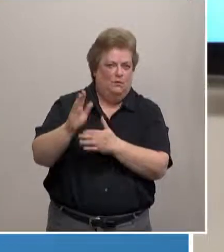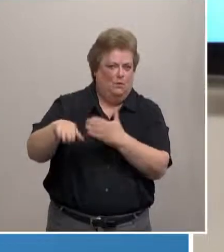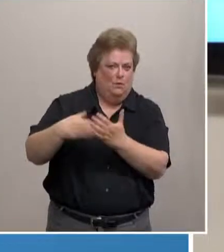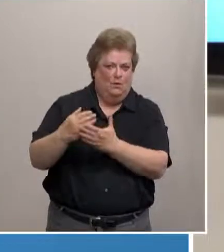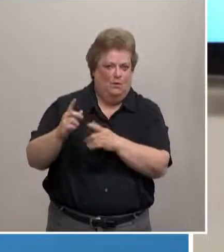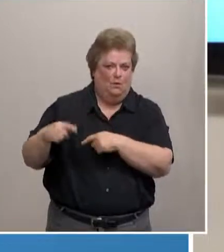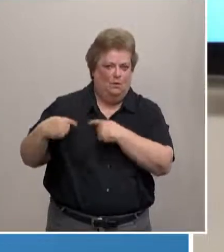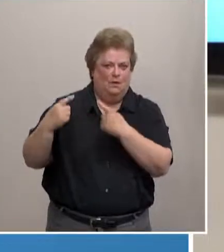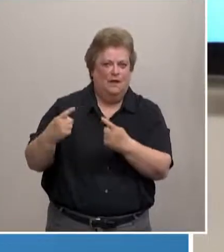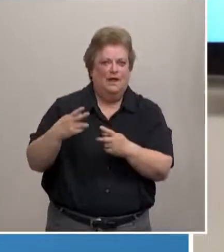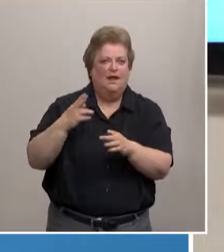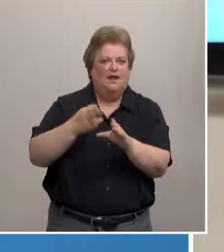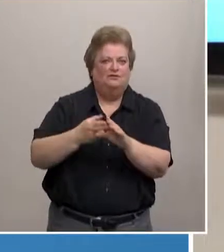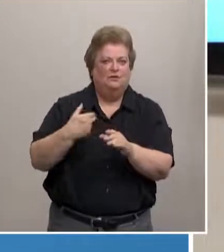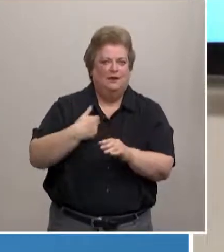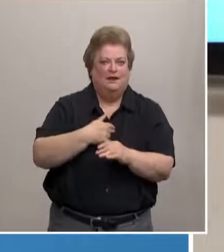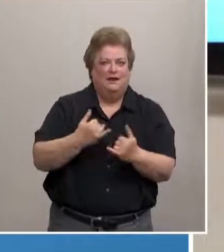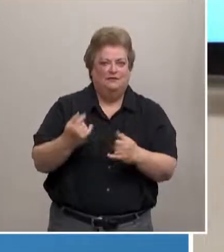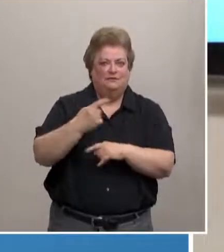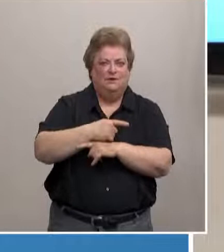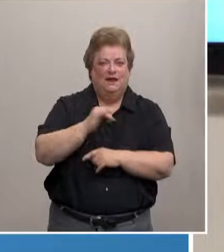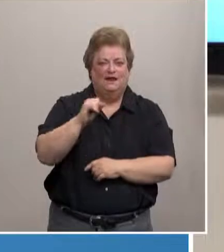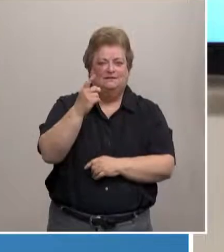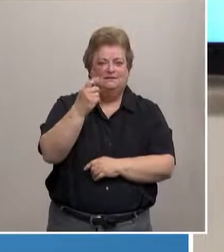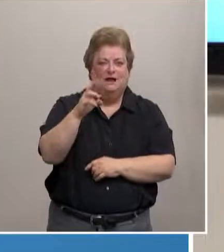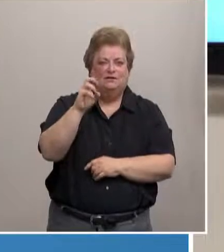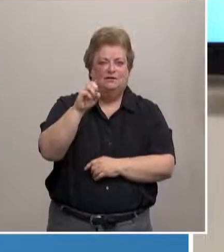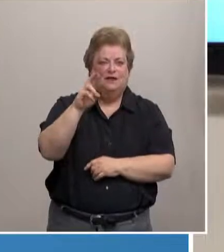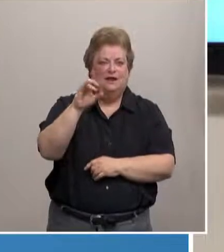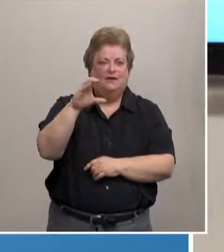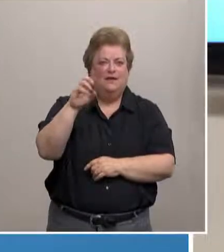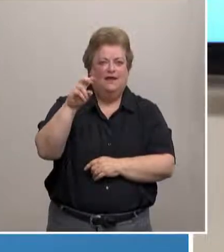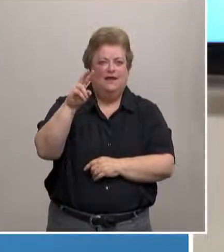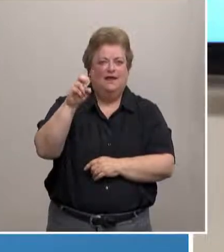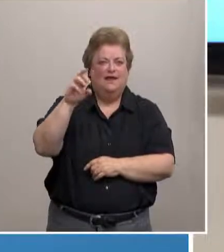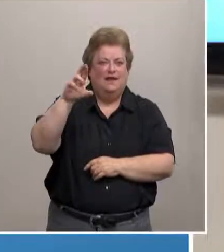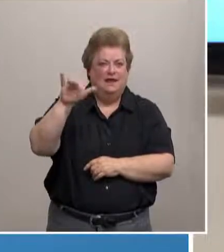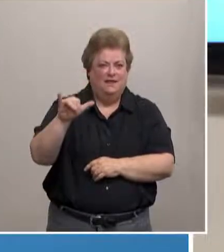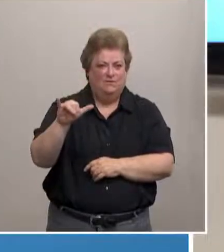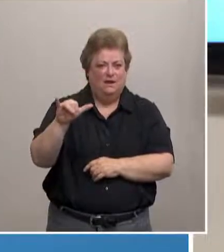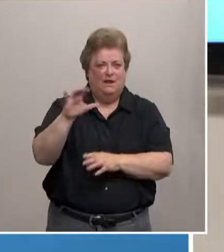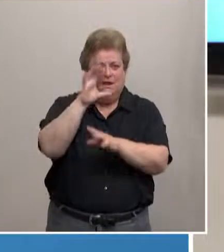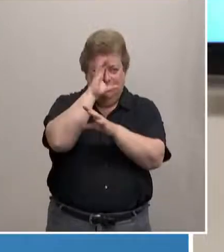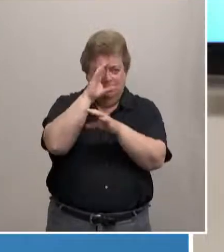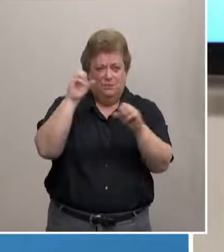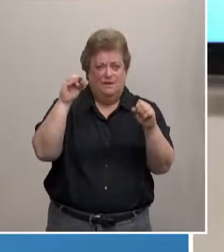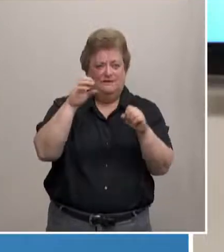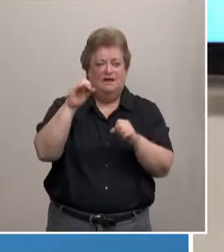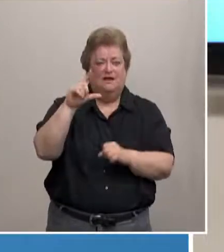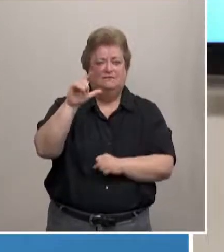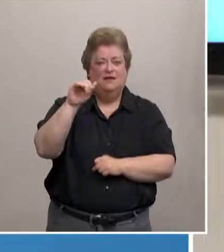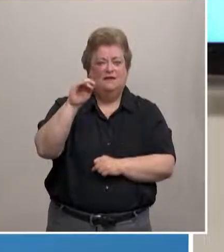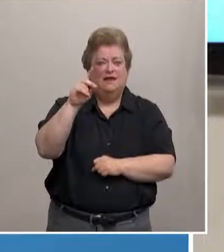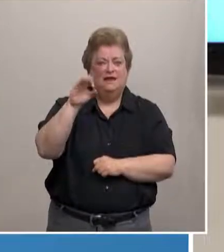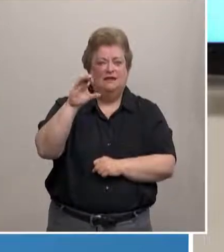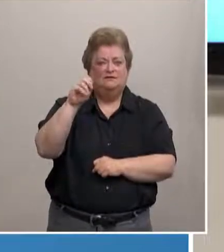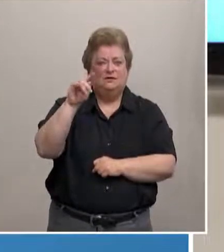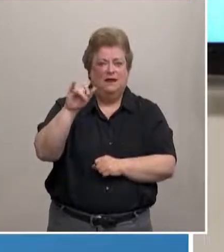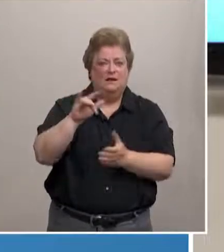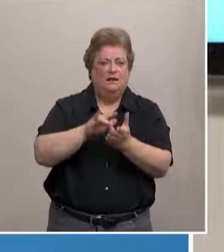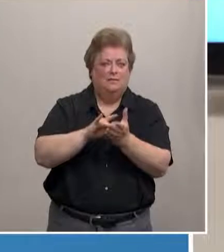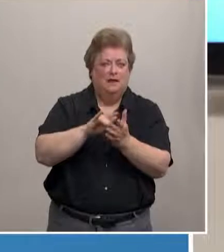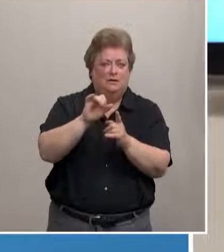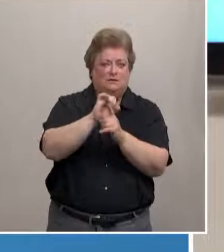pandemic. And joining us here today by Zoom is Dr. Eric Avery. He is the president of the Lancaster County